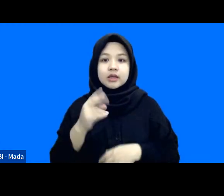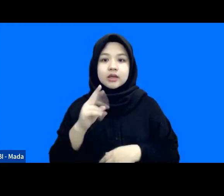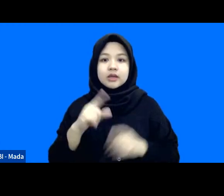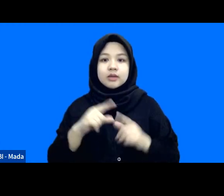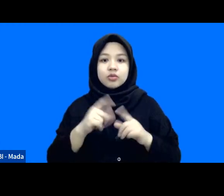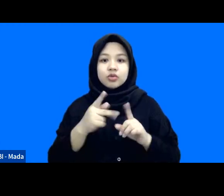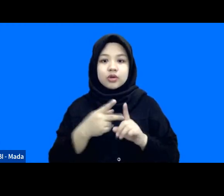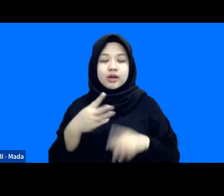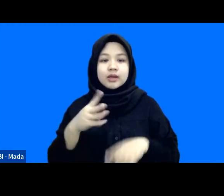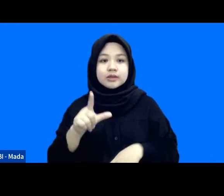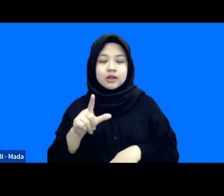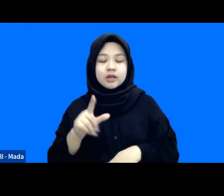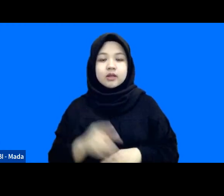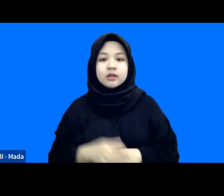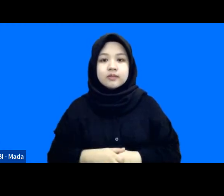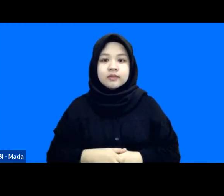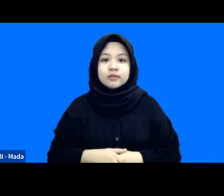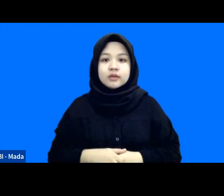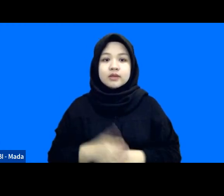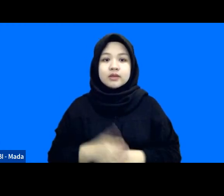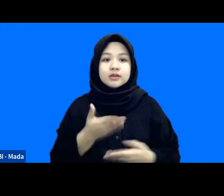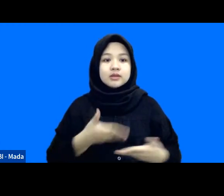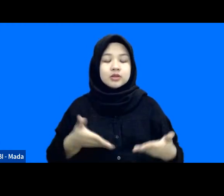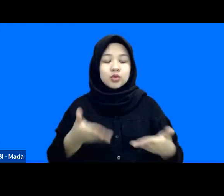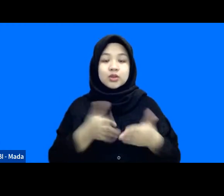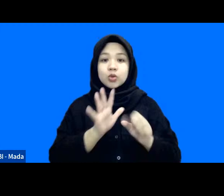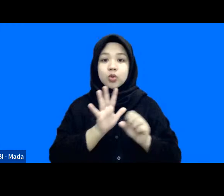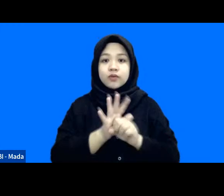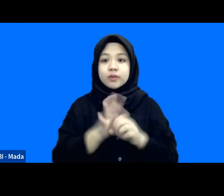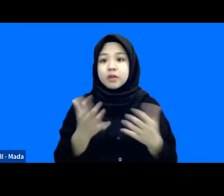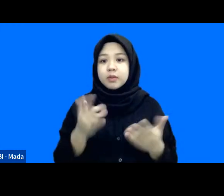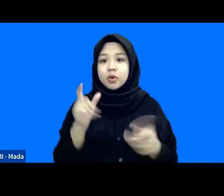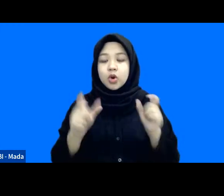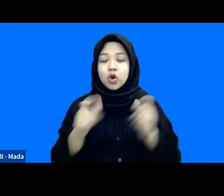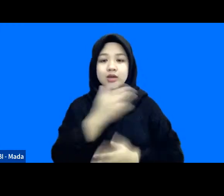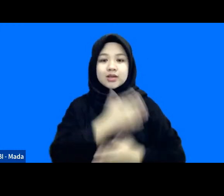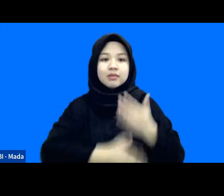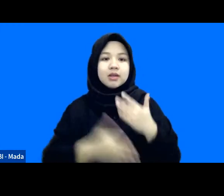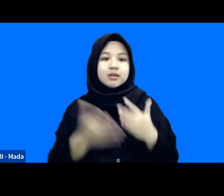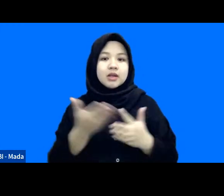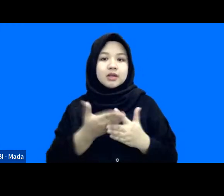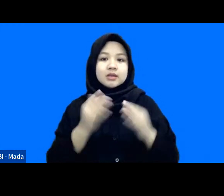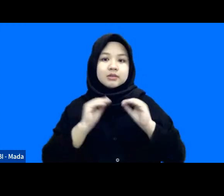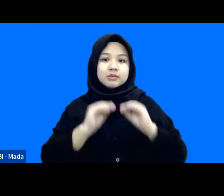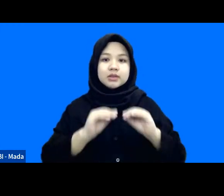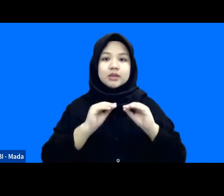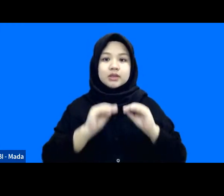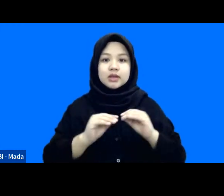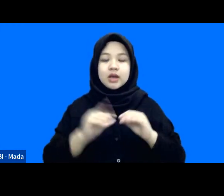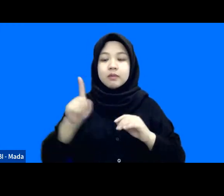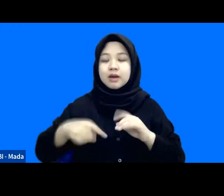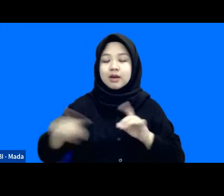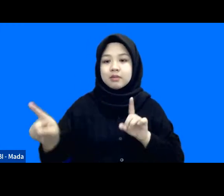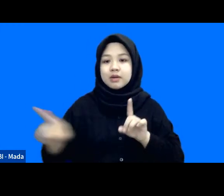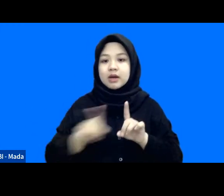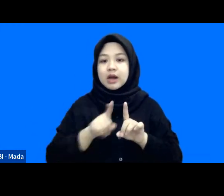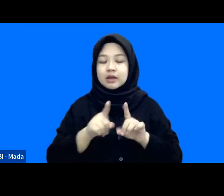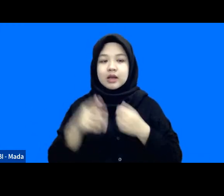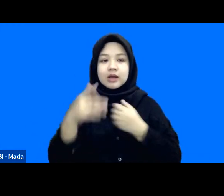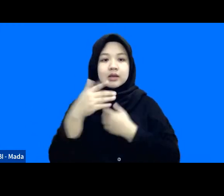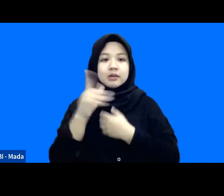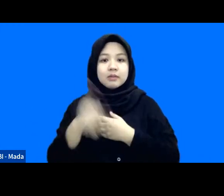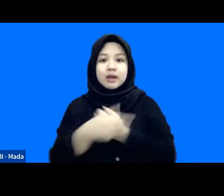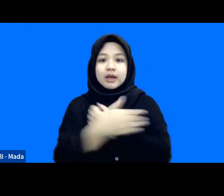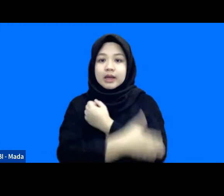are the people with disability reached by the education method? What kind of approach that used by countries to keep the learning system